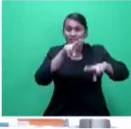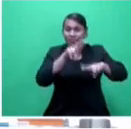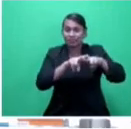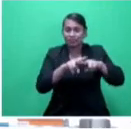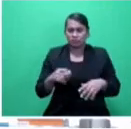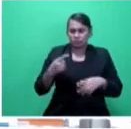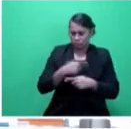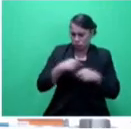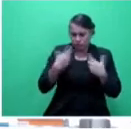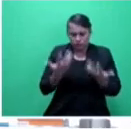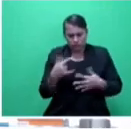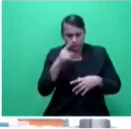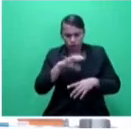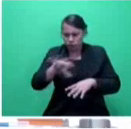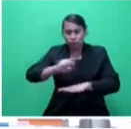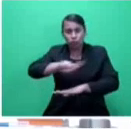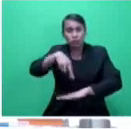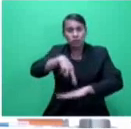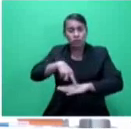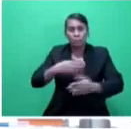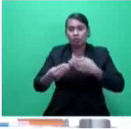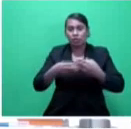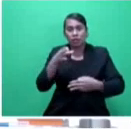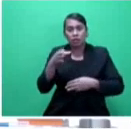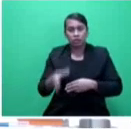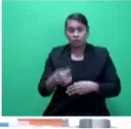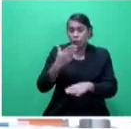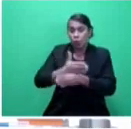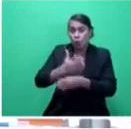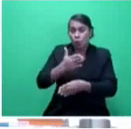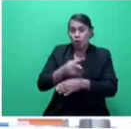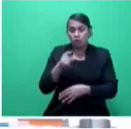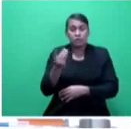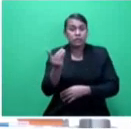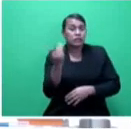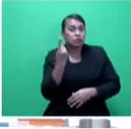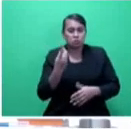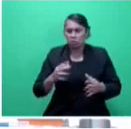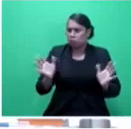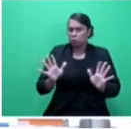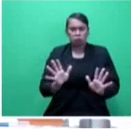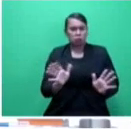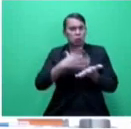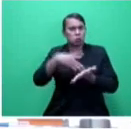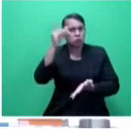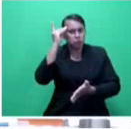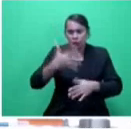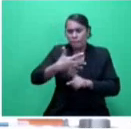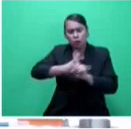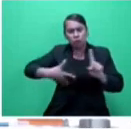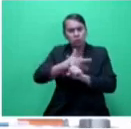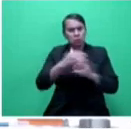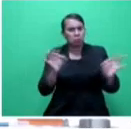and other senior positions without even an engineering degree, engineering certification. People holding senior